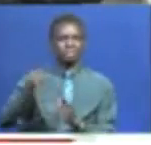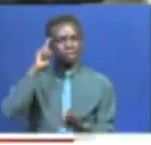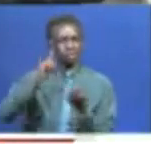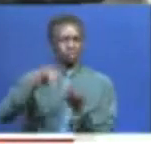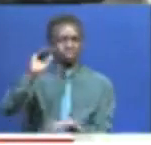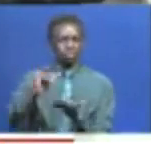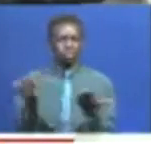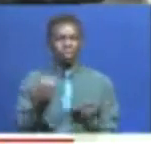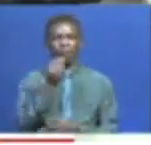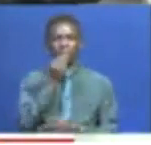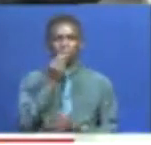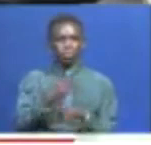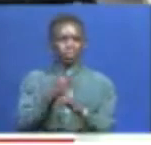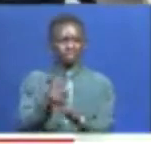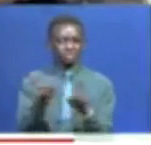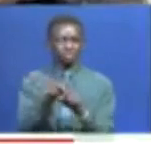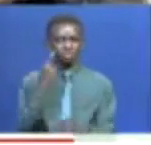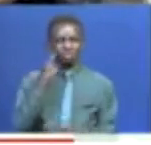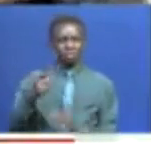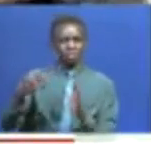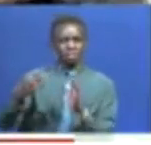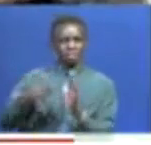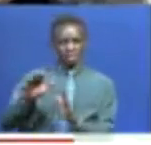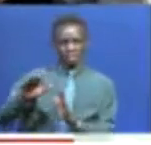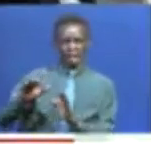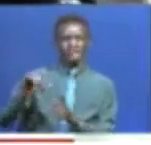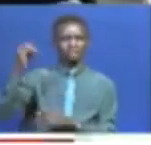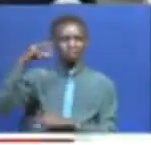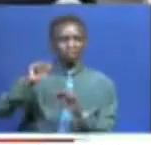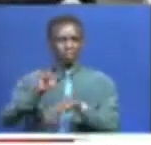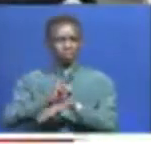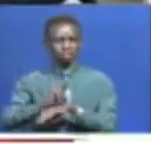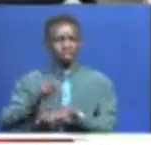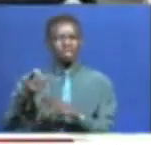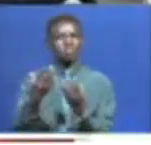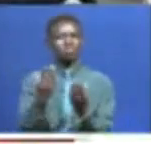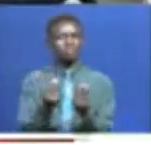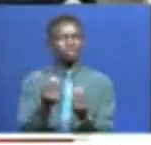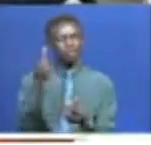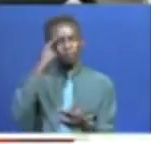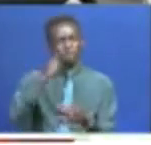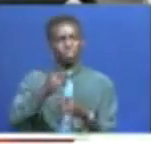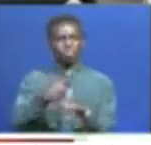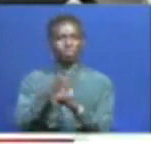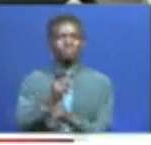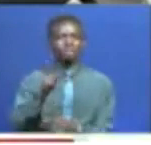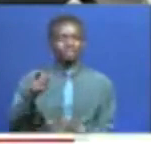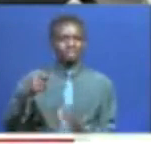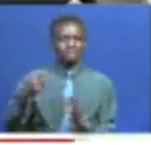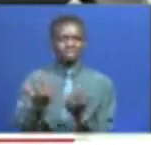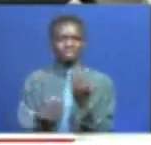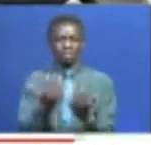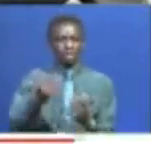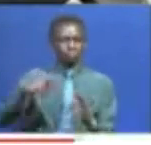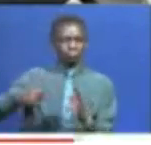production. The automated silage machine is aimed at efficiently producing silage as opposed to the traditional method of